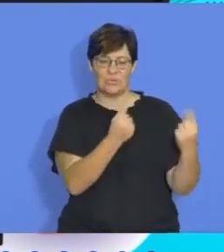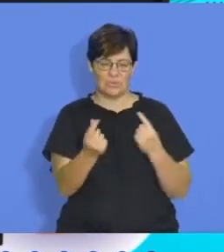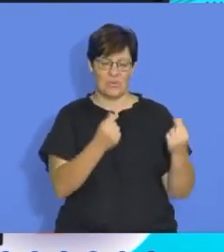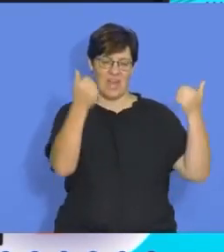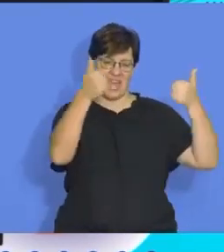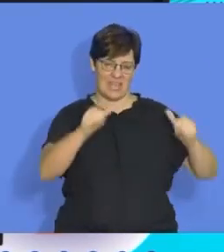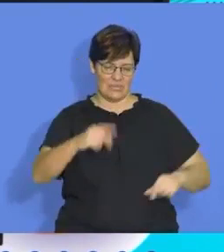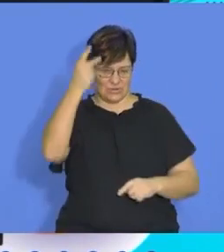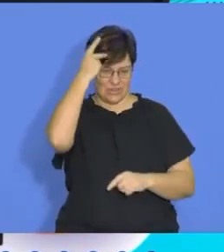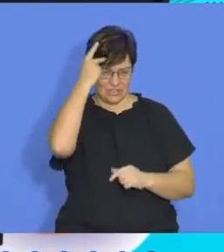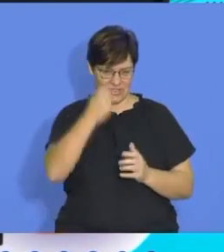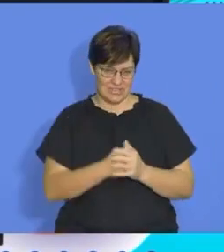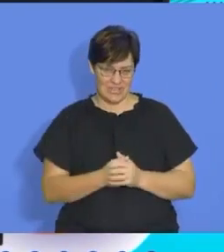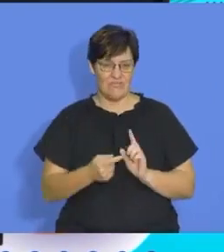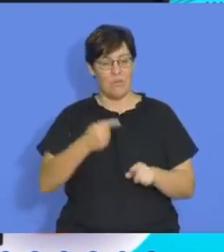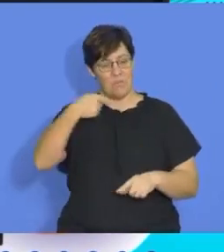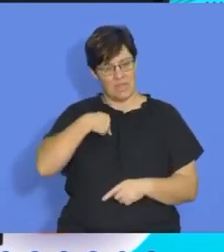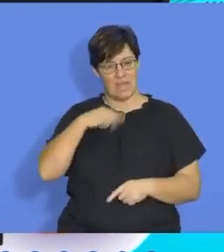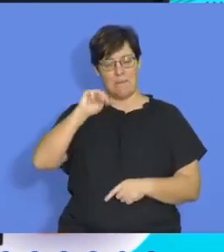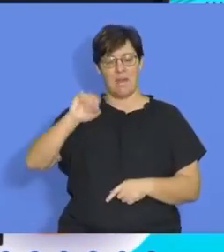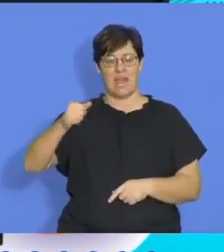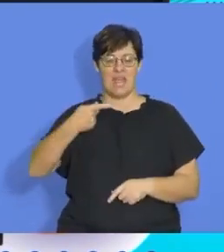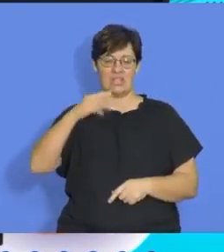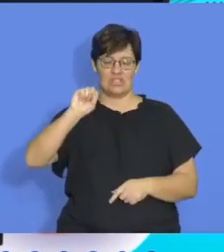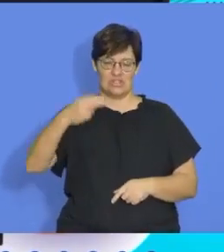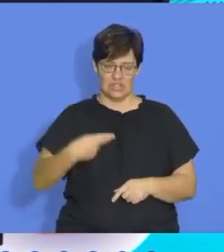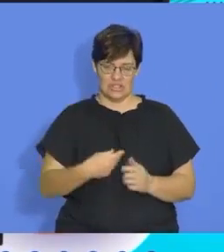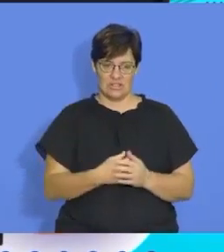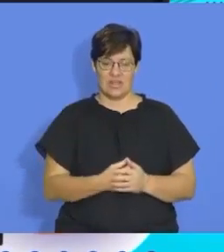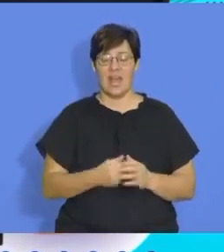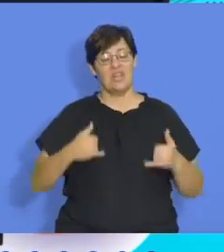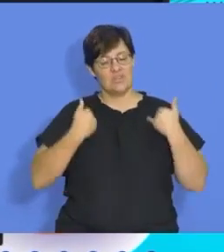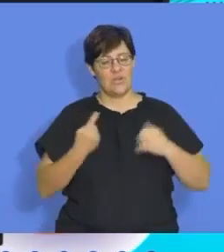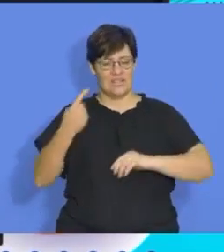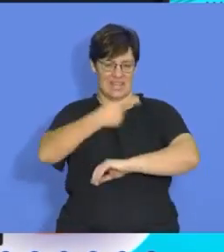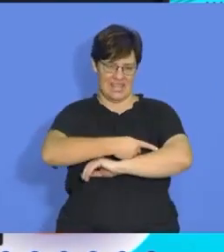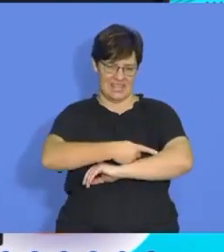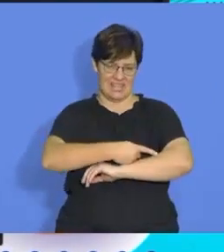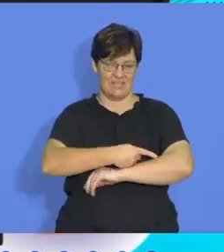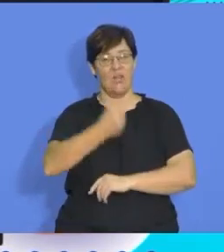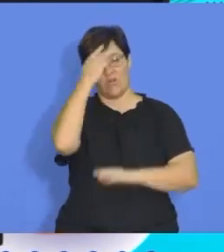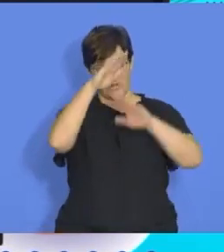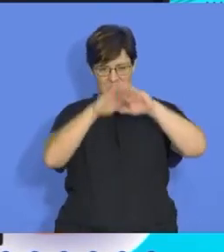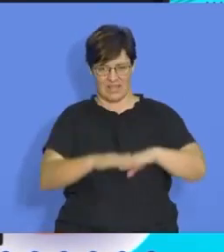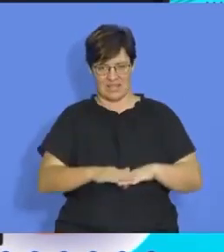impact in terms of your accounting knowledge. From me, Mahesh Lal, enjoy the rest of your